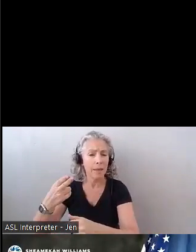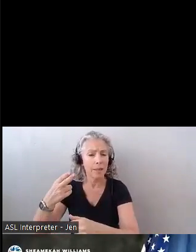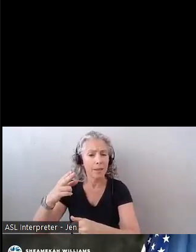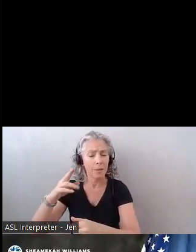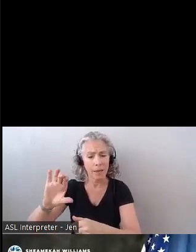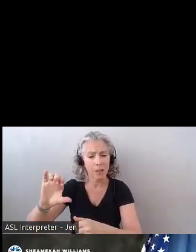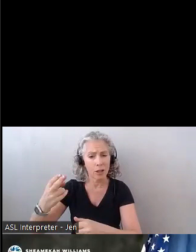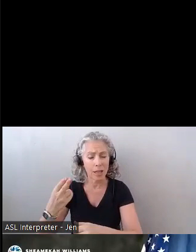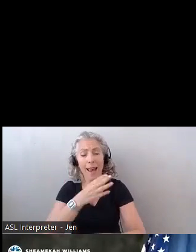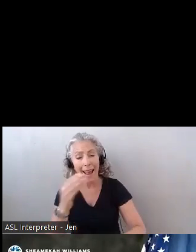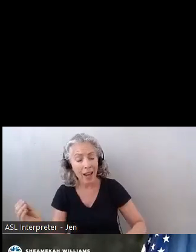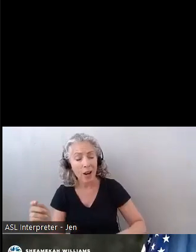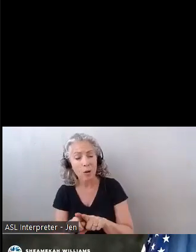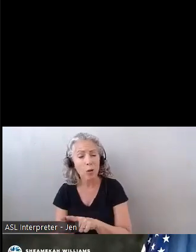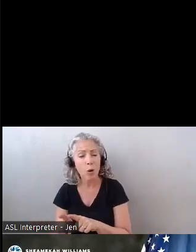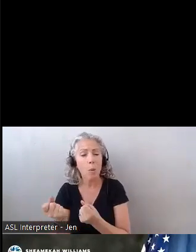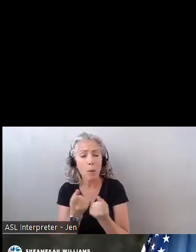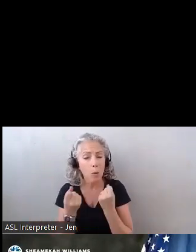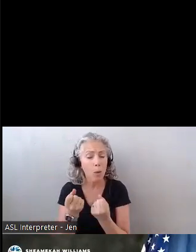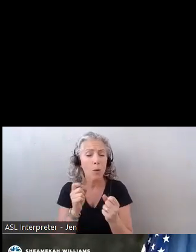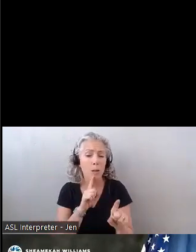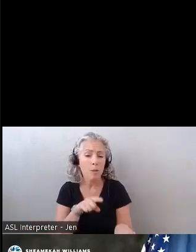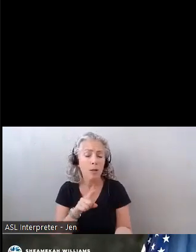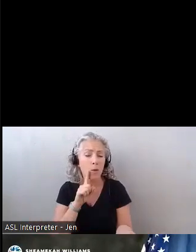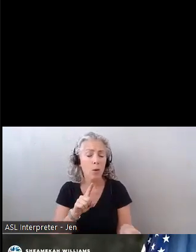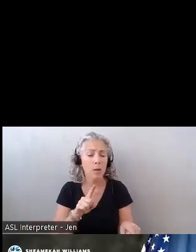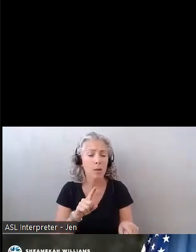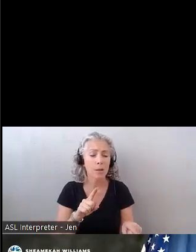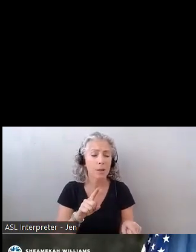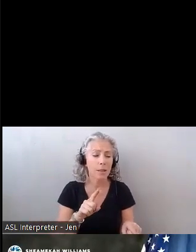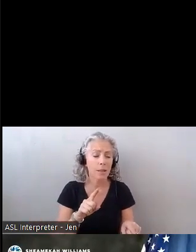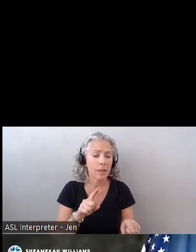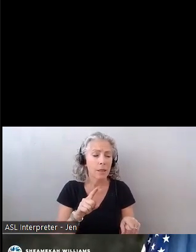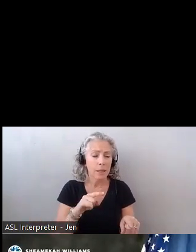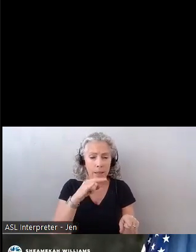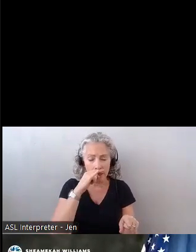as mobile response and stabilization for kids. Next slide, please.